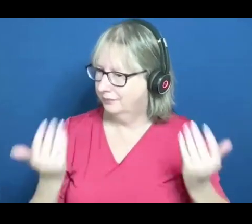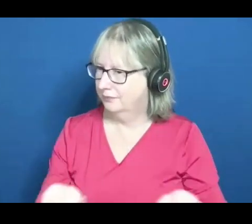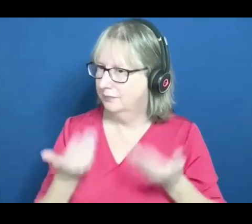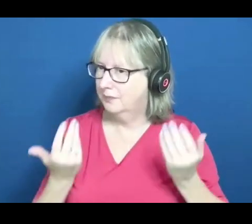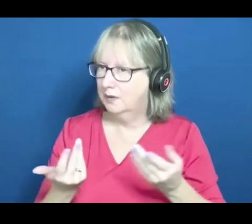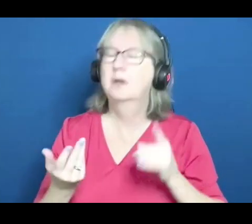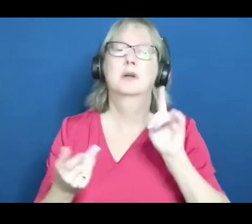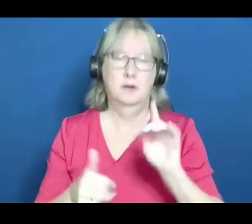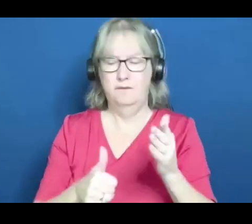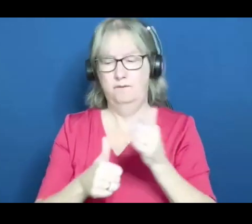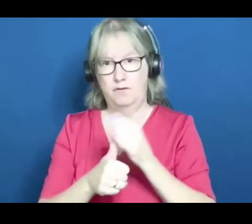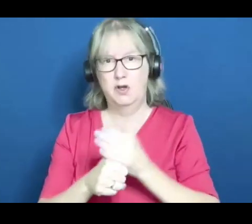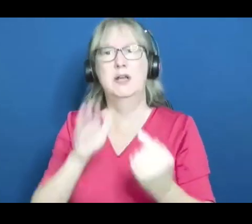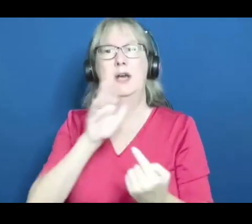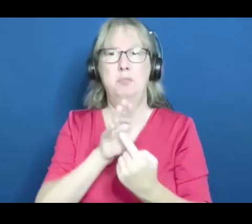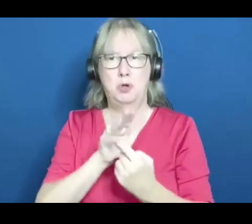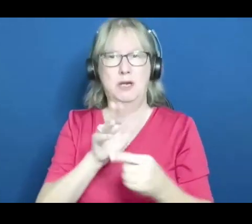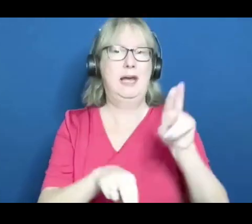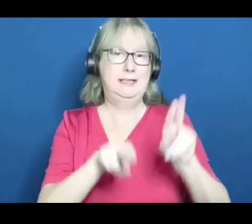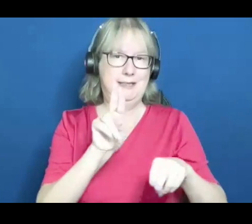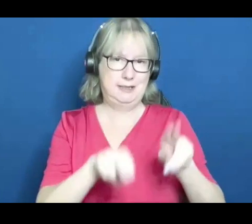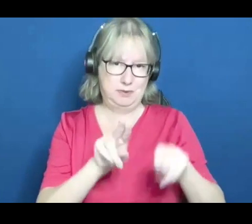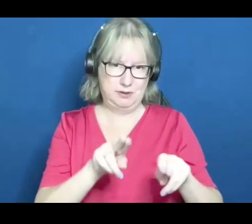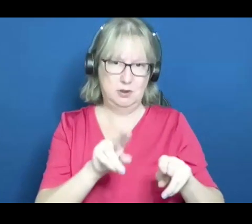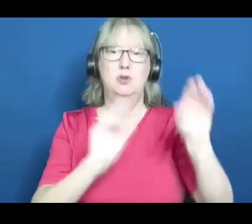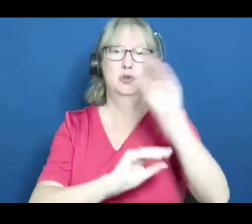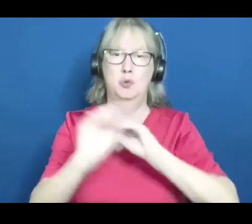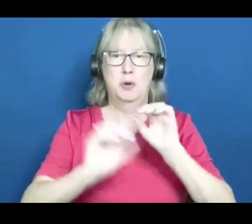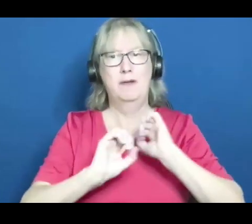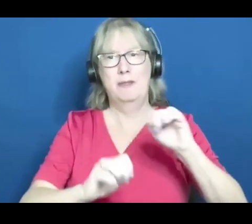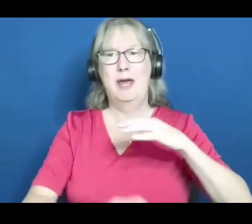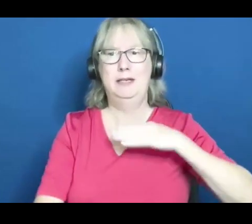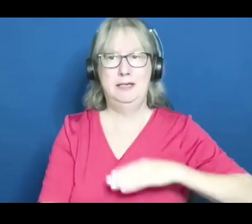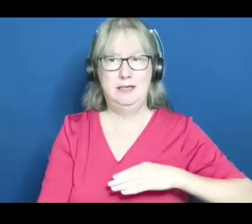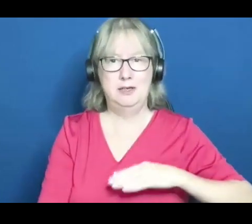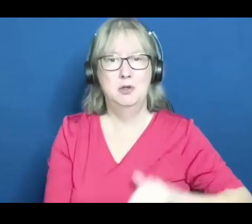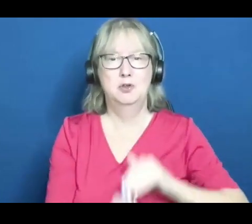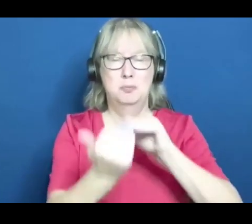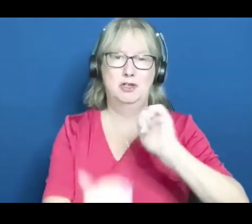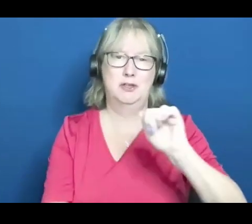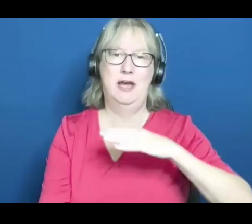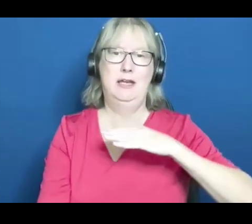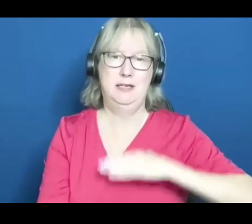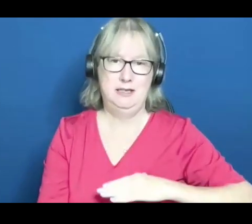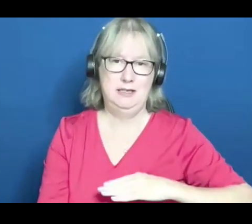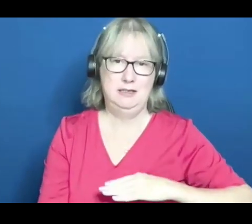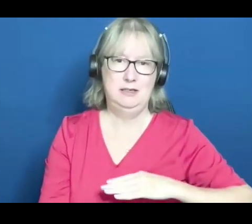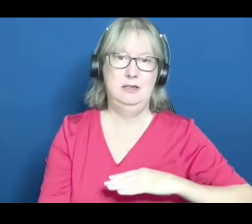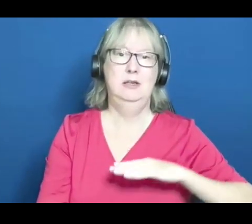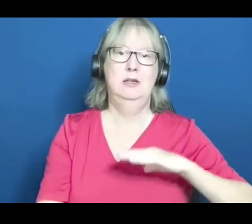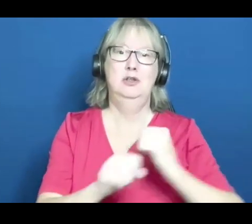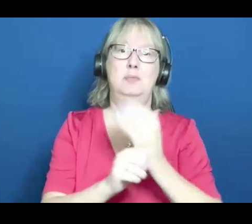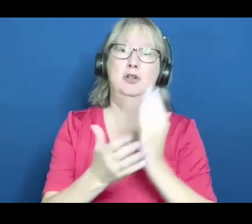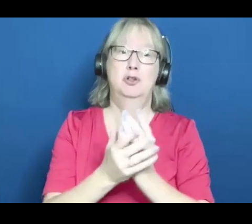to work out the need and to meet the need, and to make sure that when we're involved